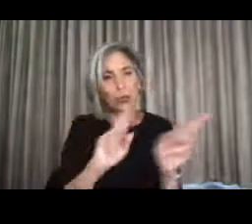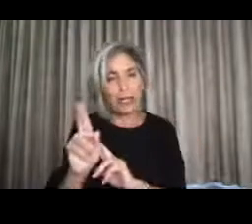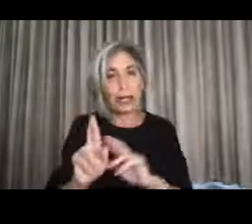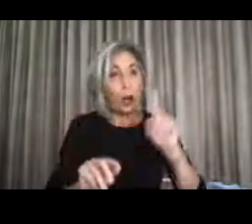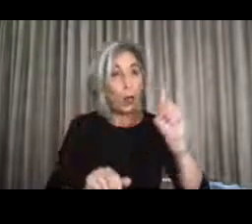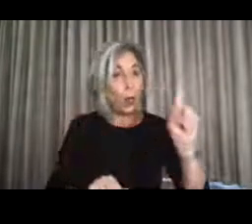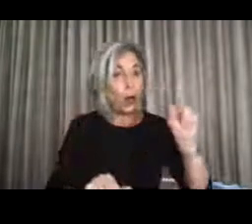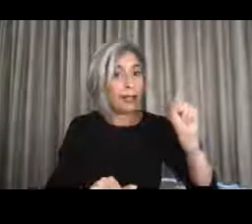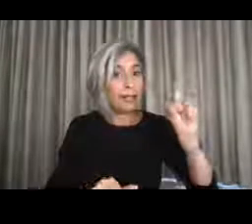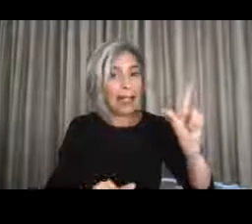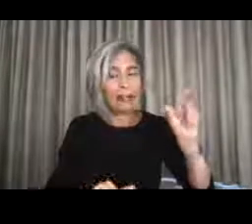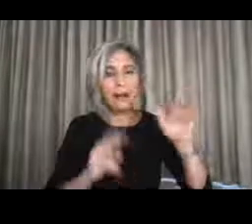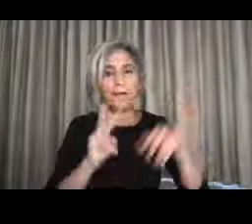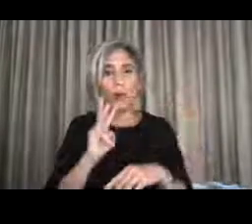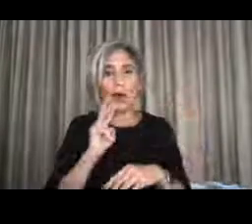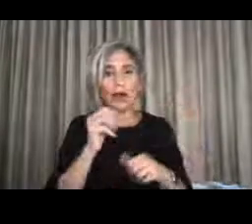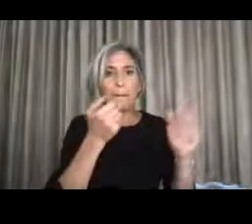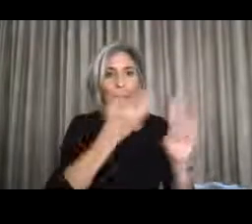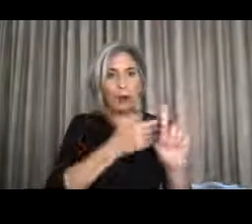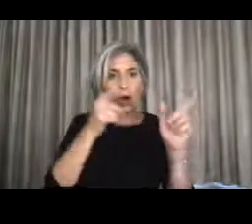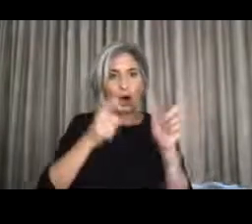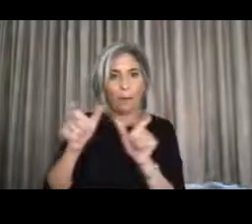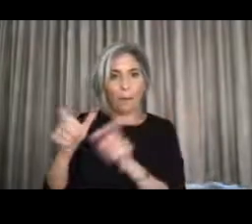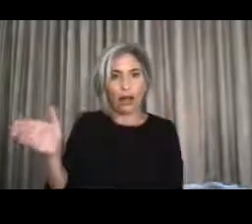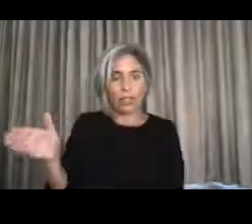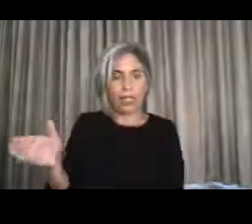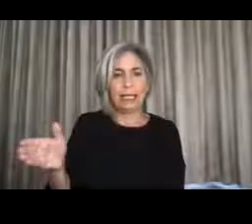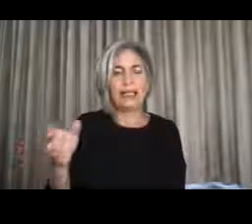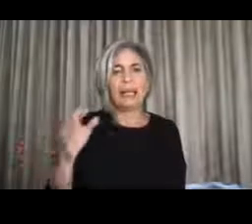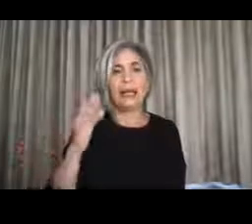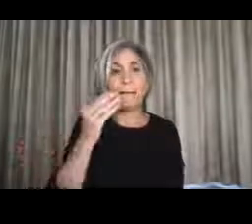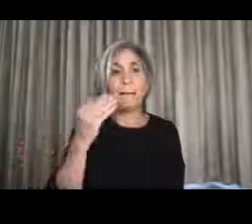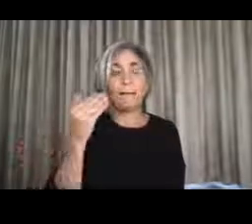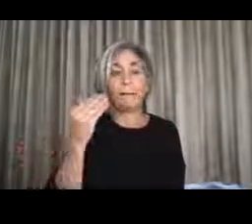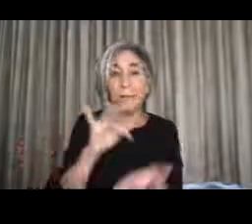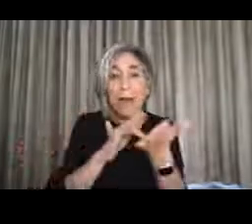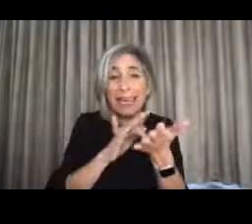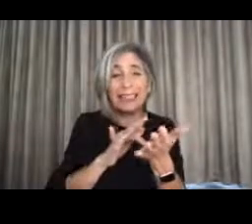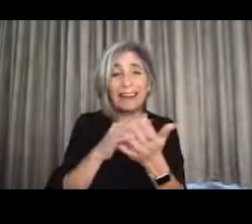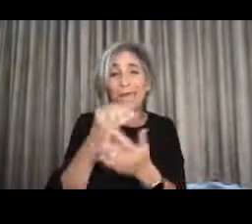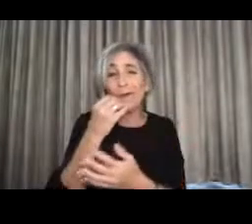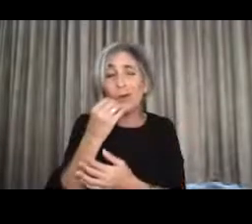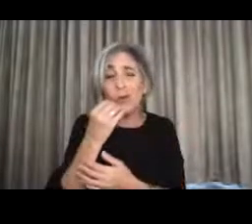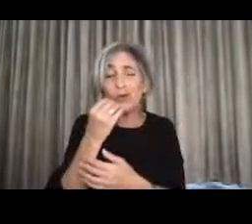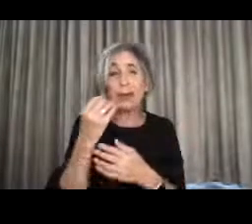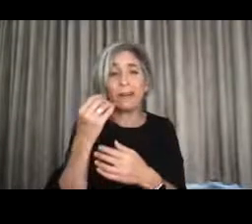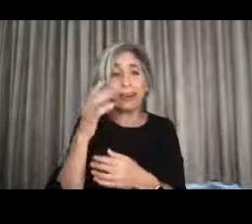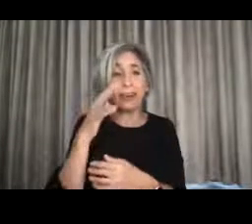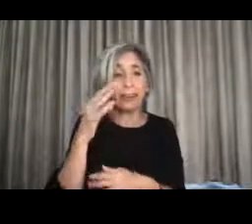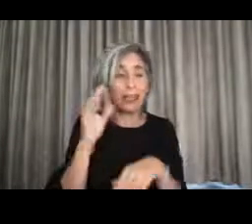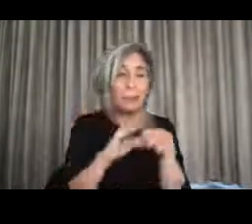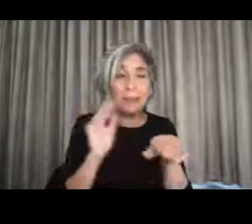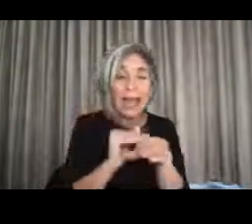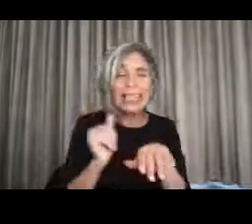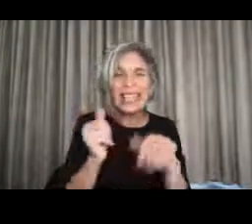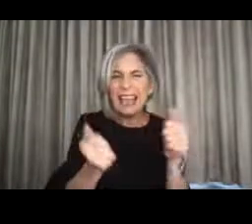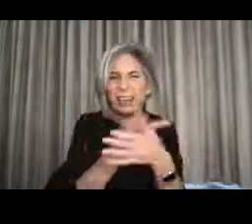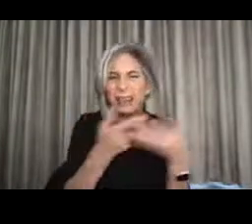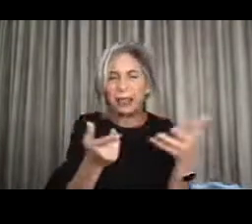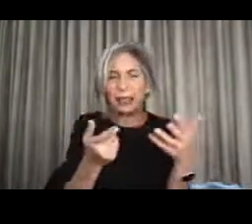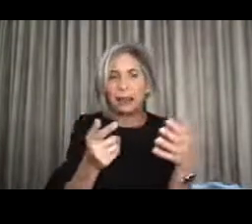food, snacks, flashlights, batteries, pet food, medicine. We talk about all this important stuff. It's great to be prepared.